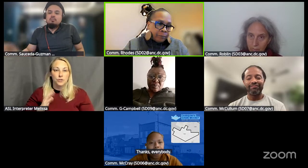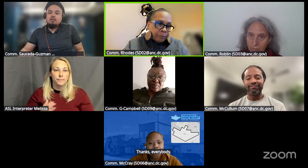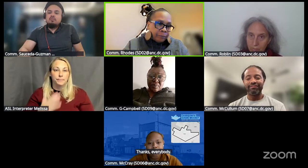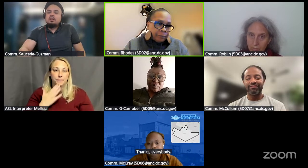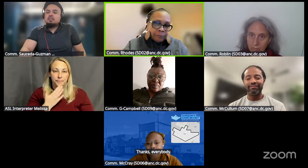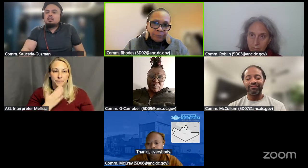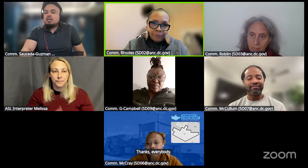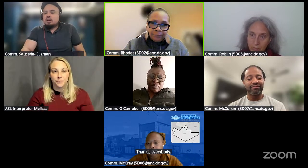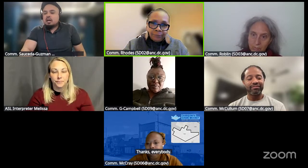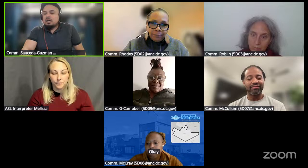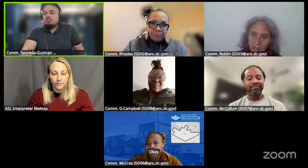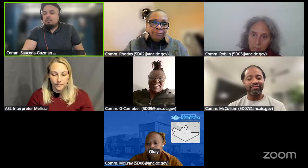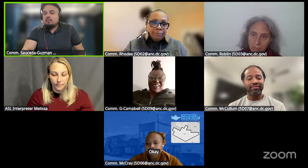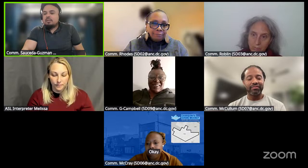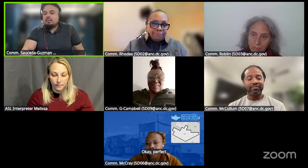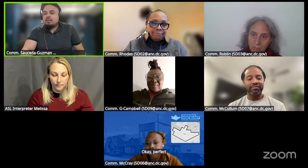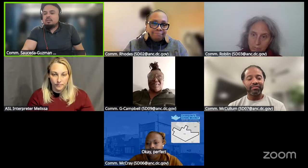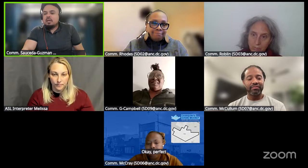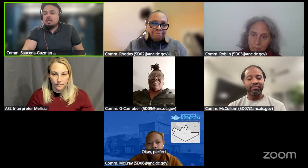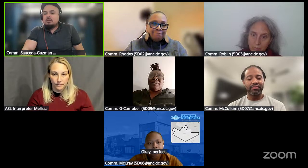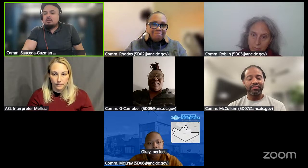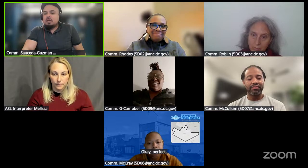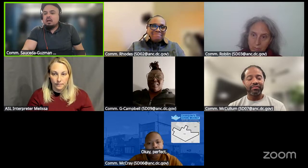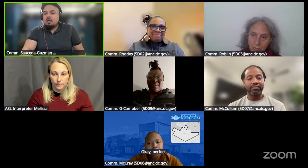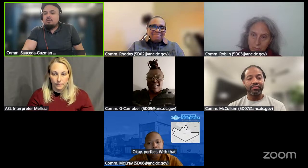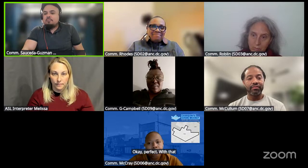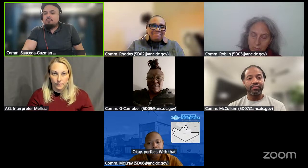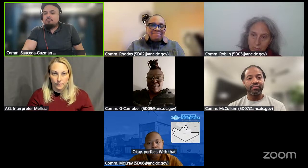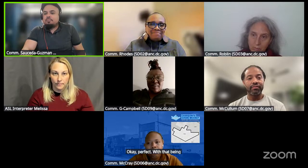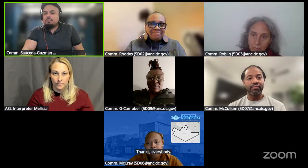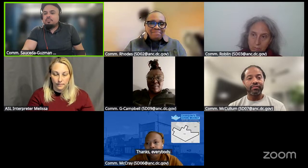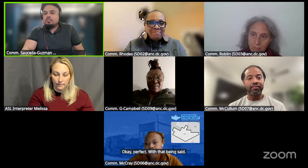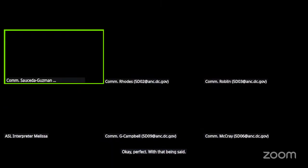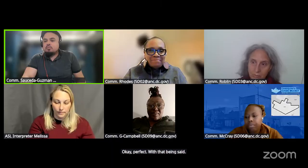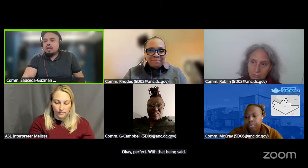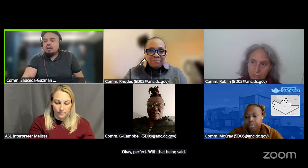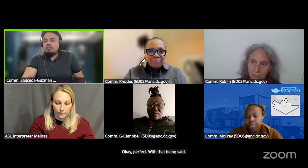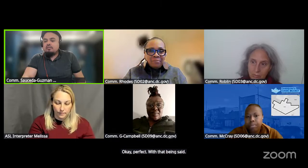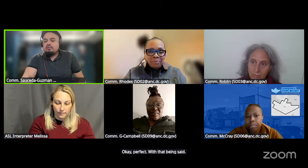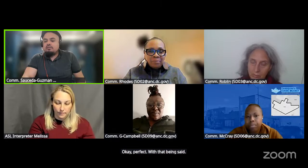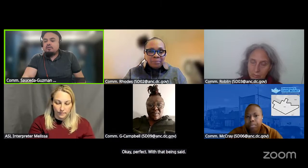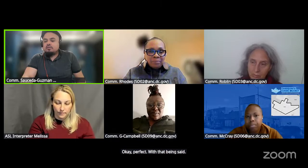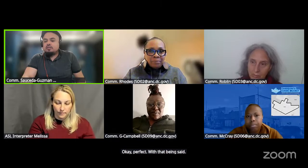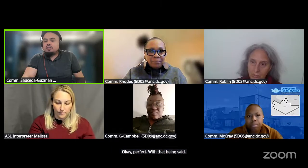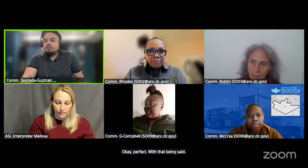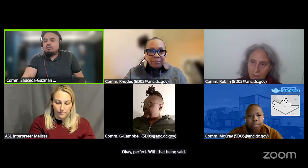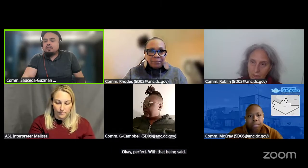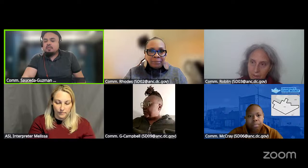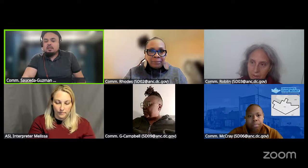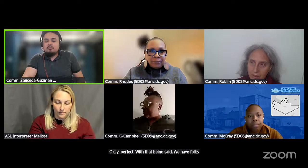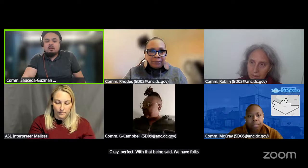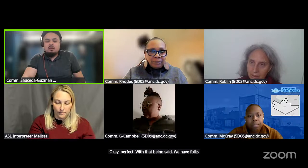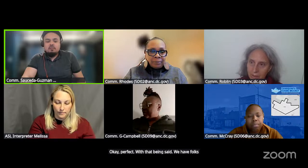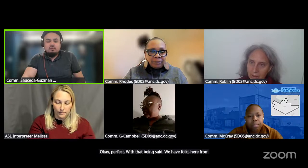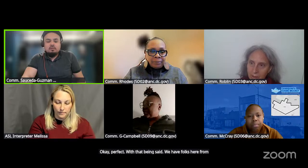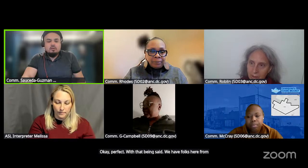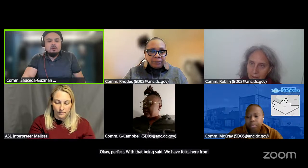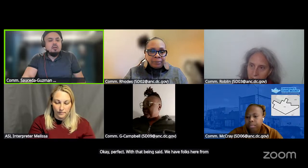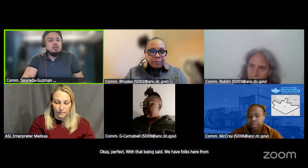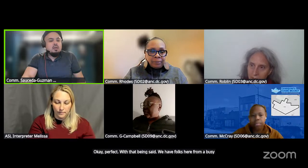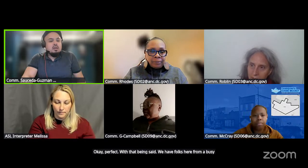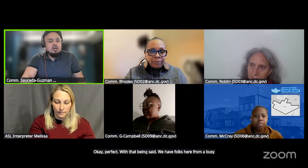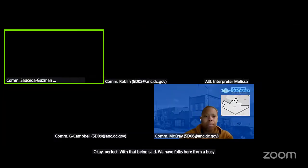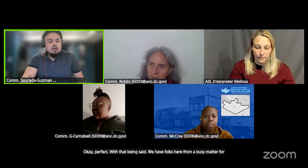Okay, perfect. With that being said, we have folks here from a BZ matter